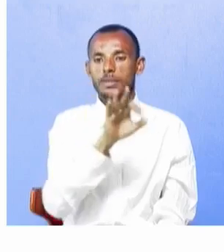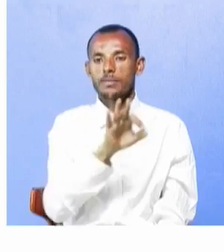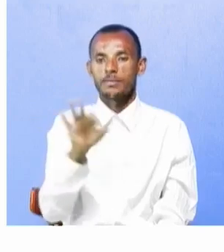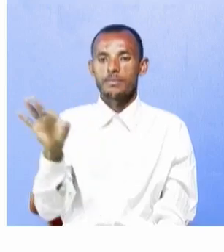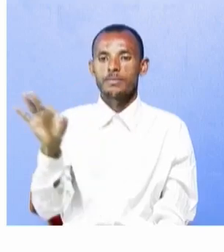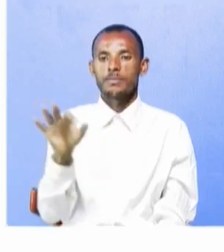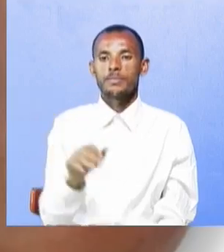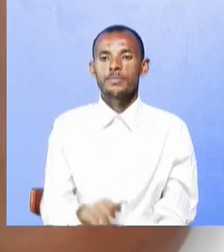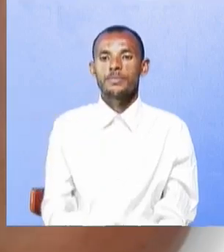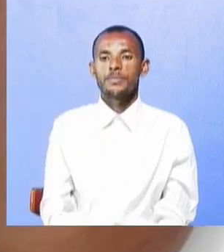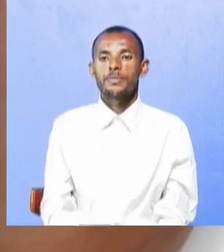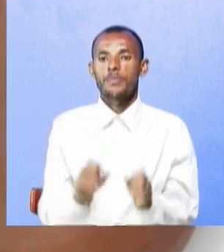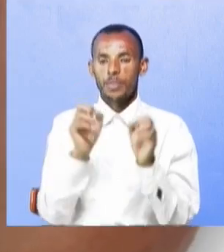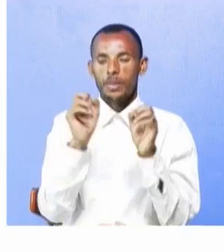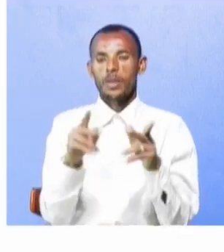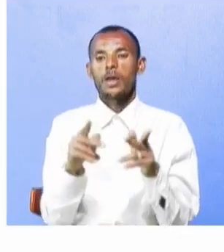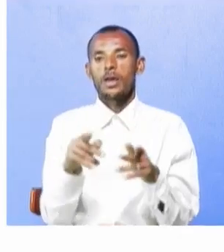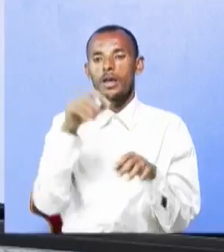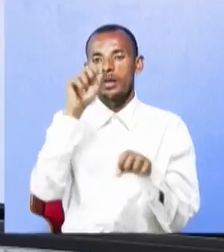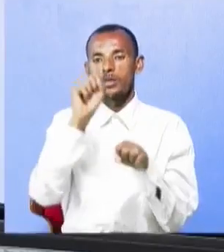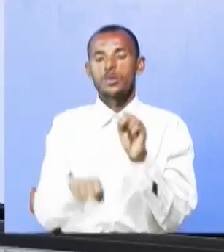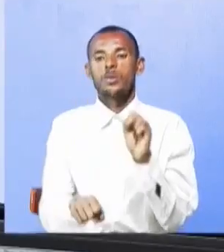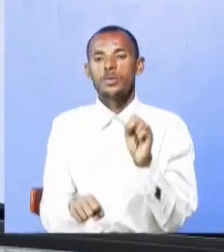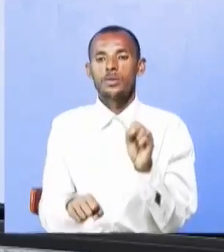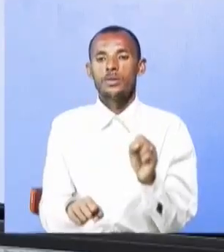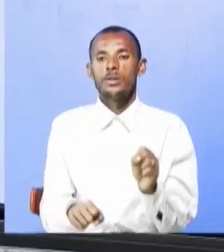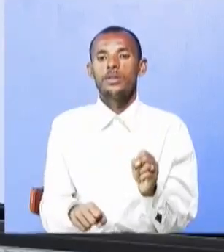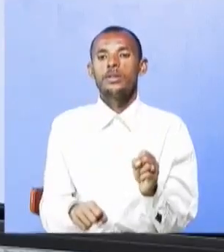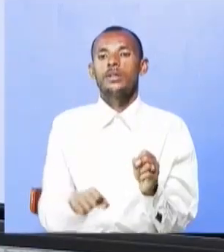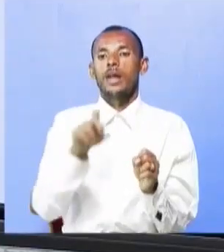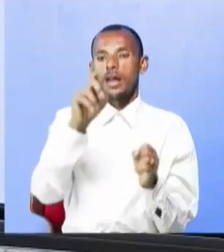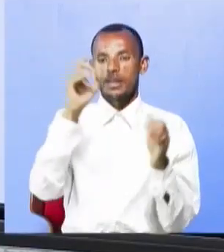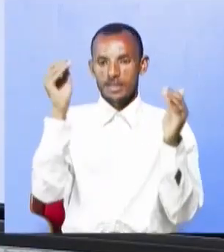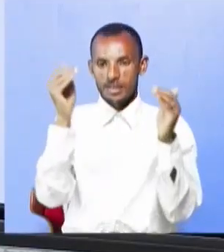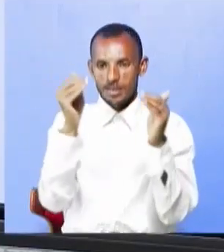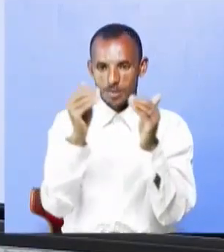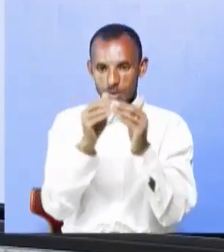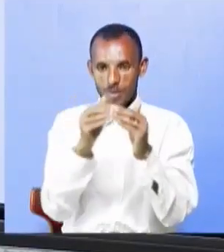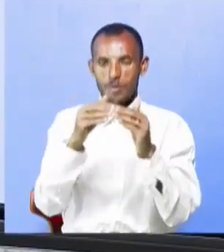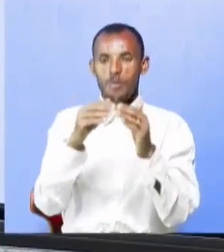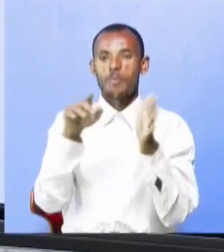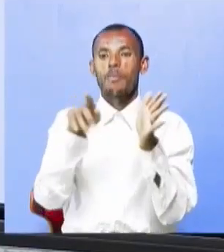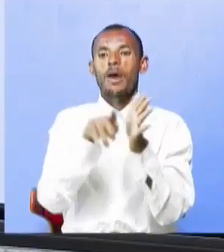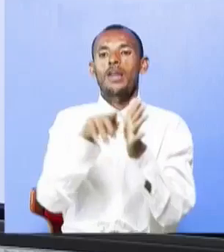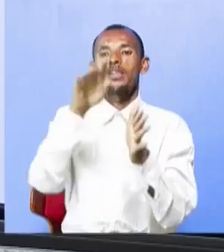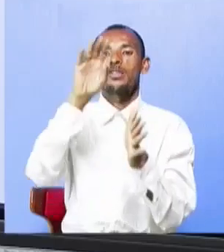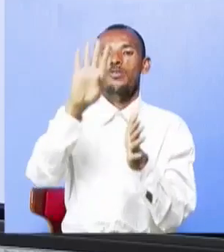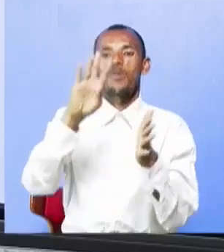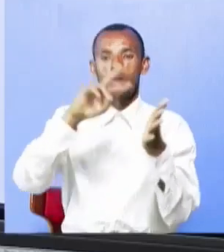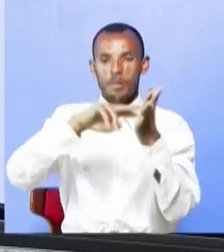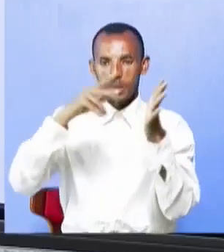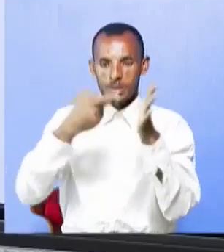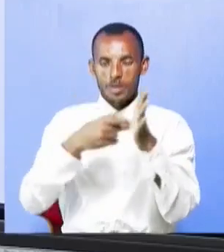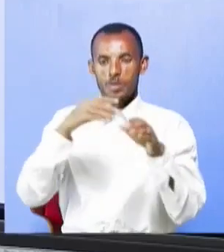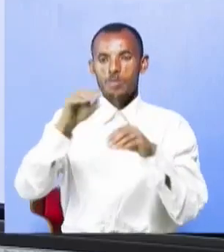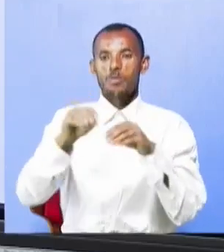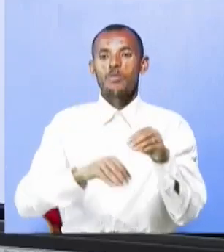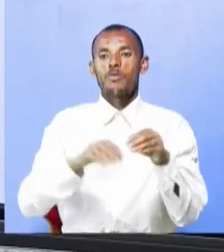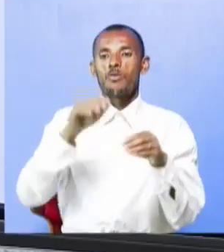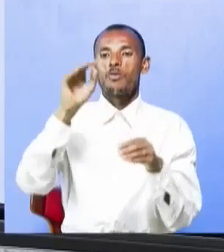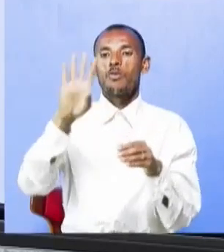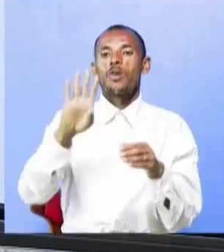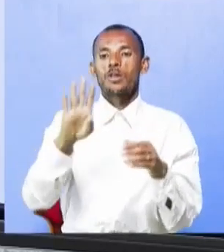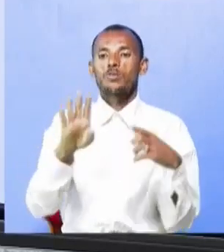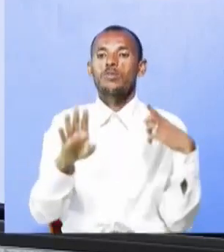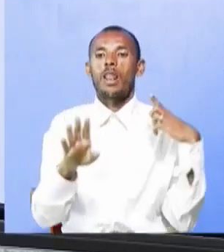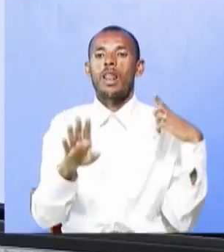x-axis, okay? So x is equals to minus 4 means you need to move 4 units to